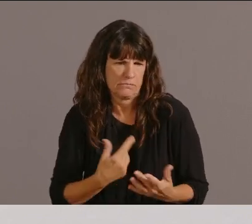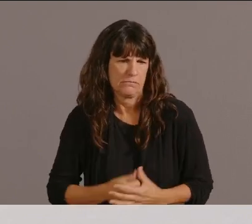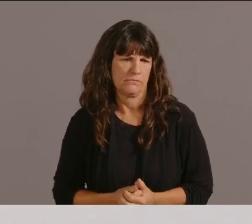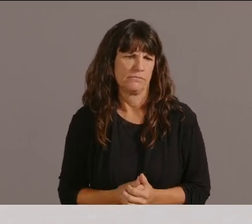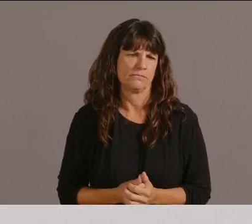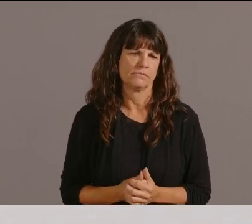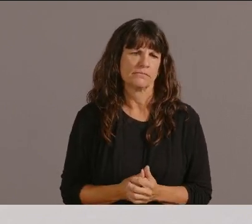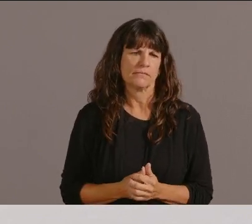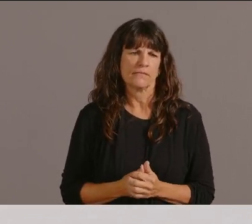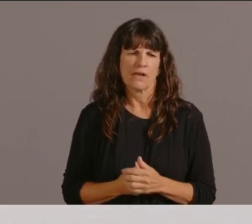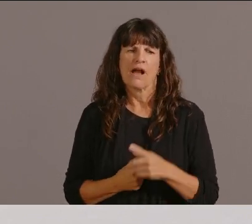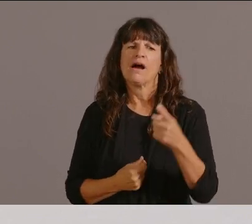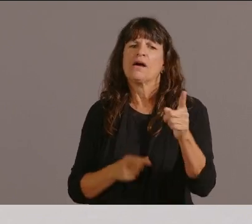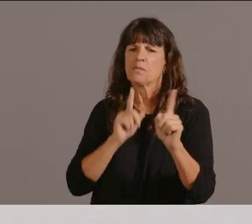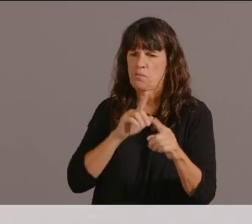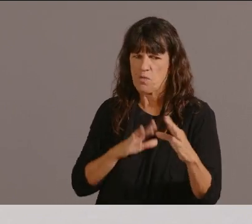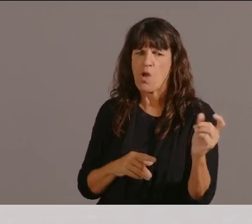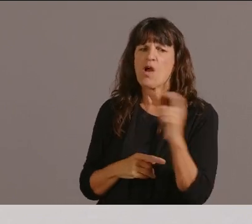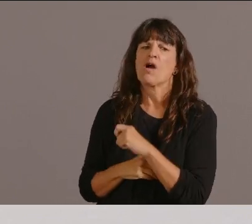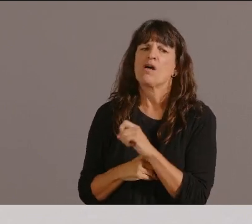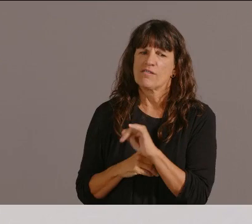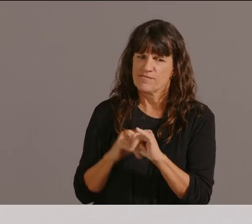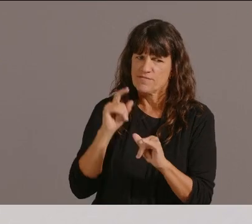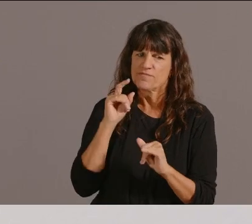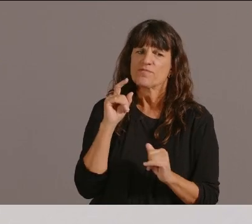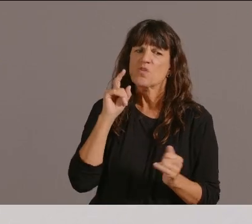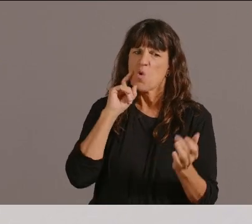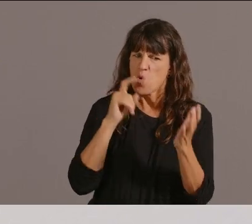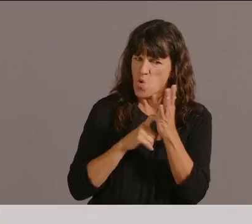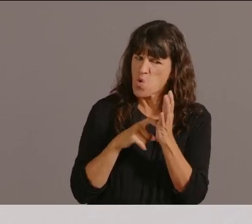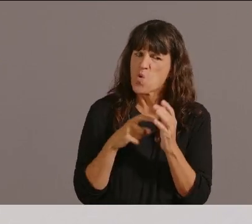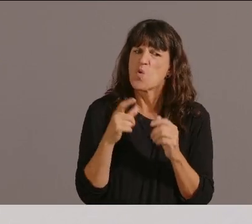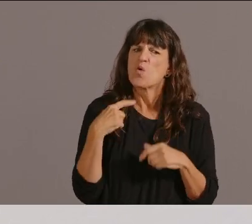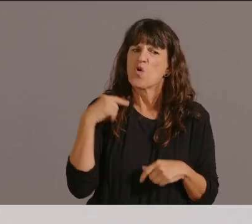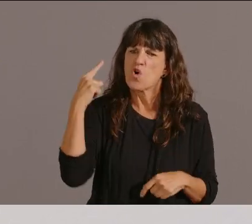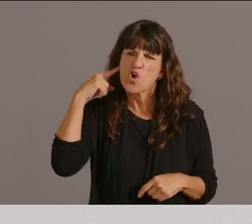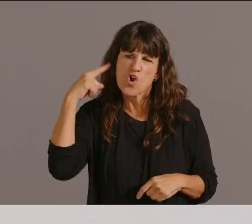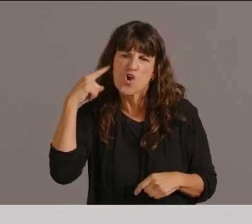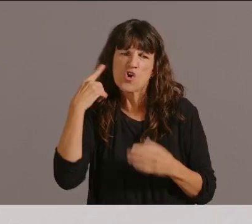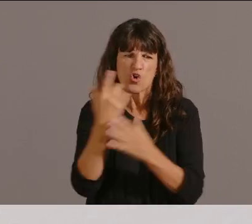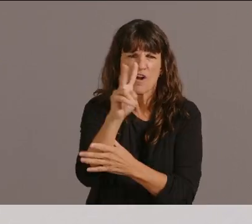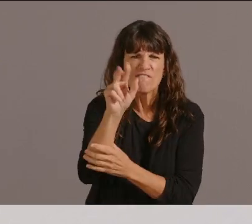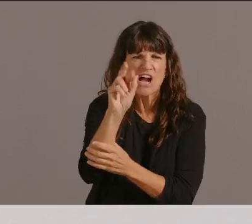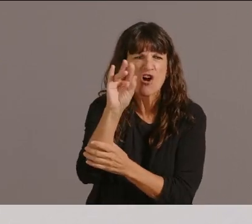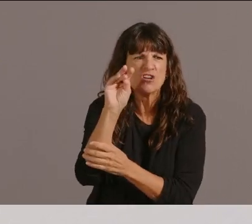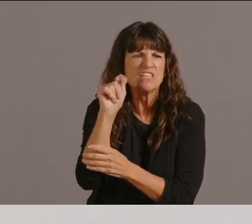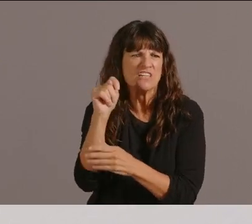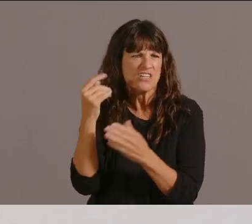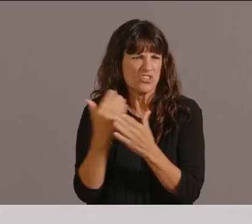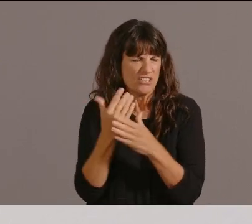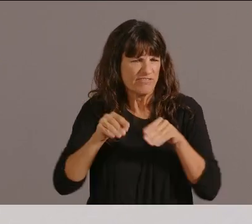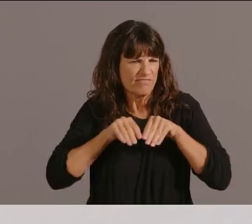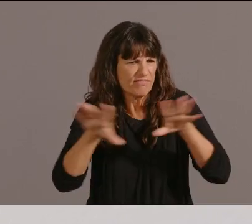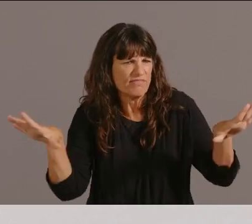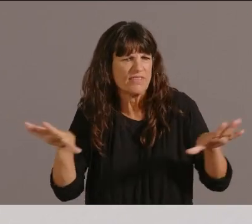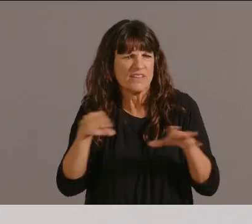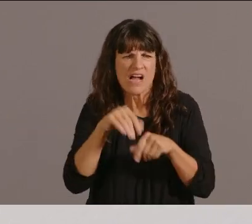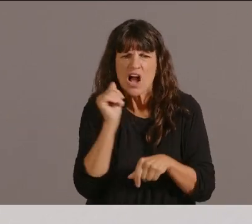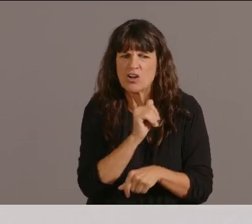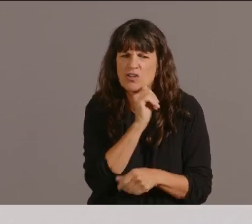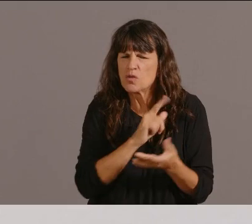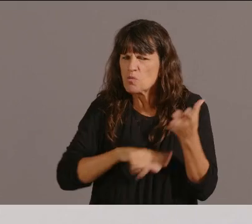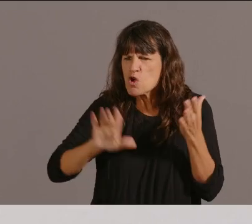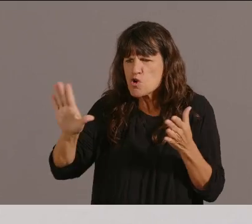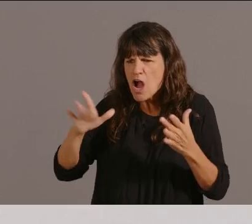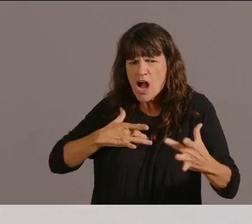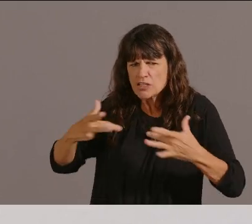county health officials, we talked with them yesterday, are very concerned about that. What is your concern and how widespread are the